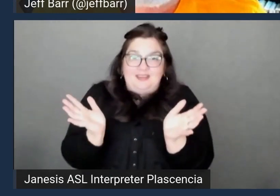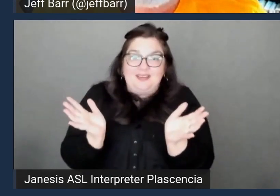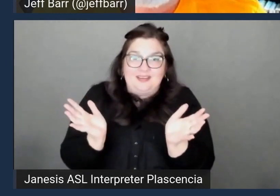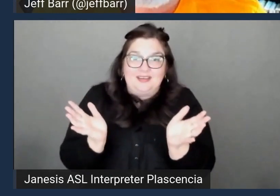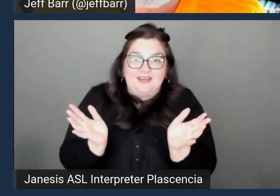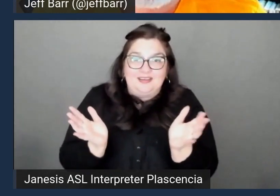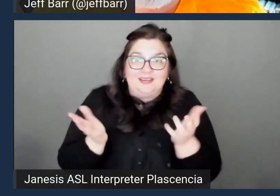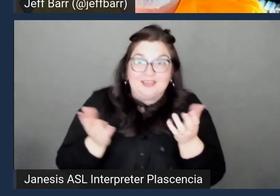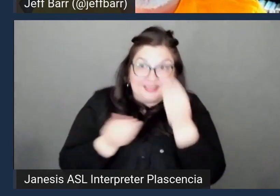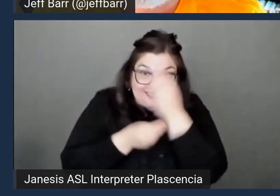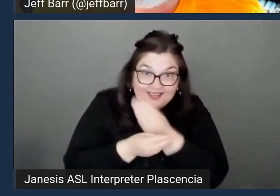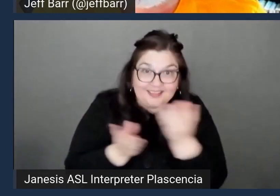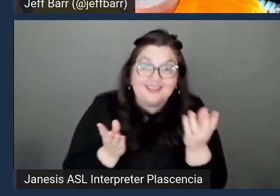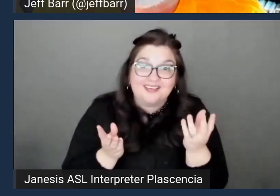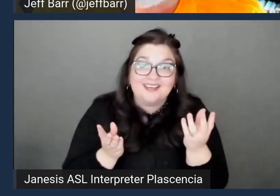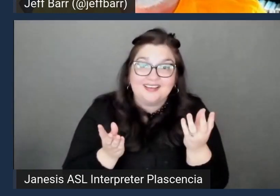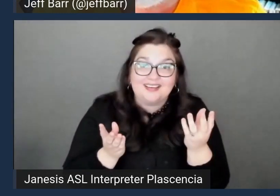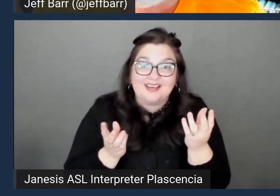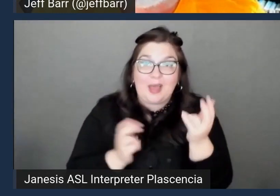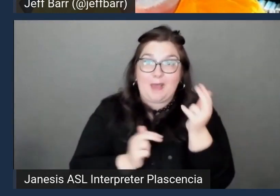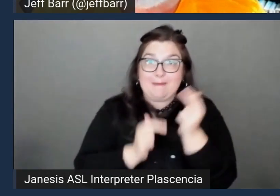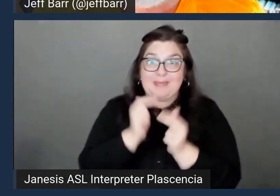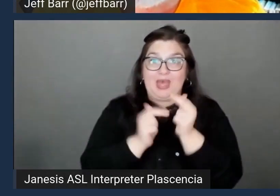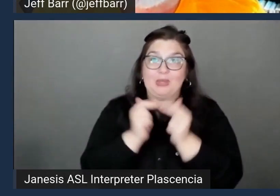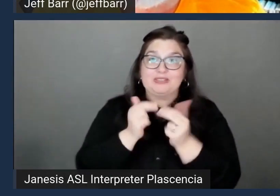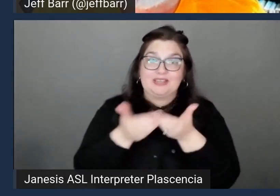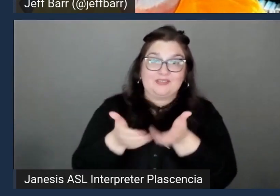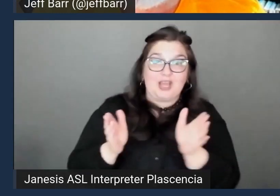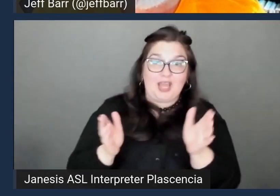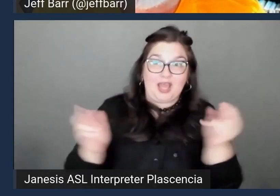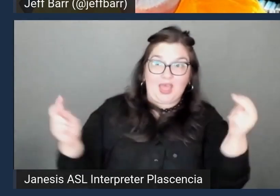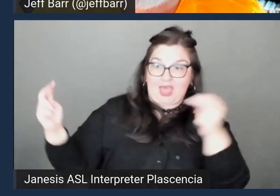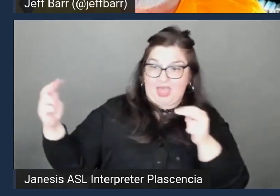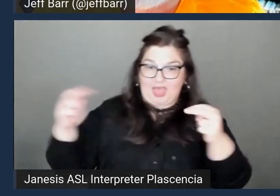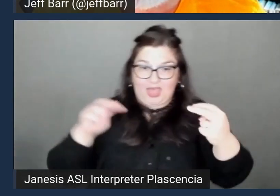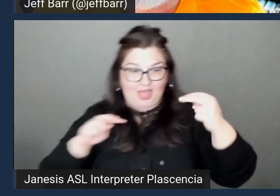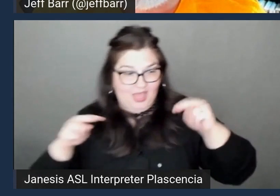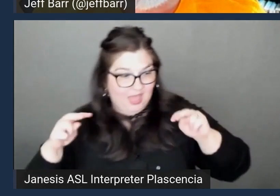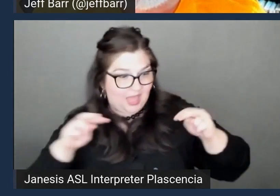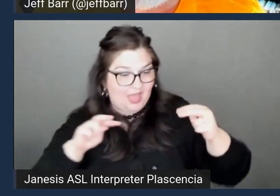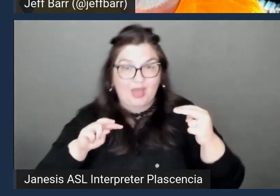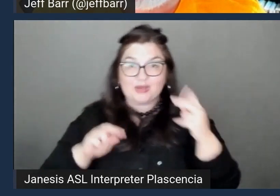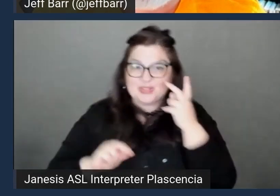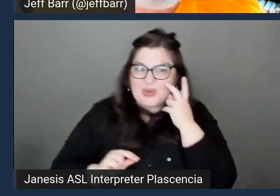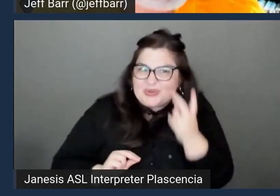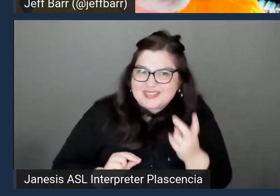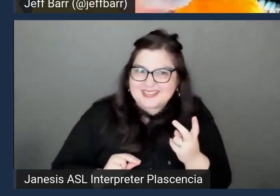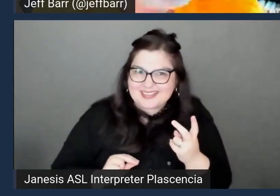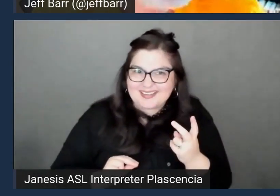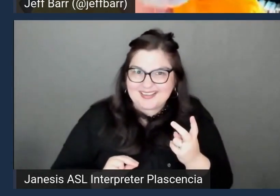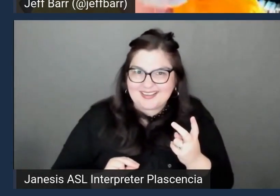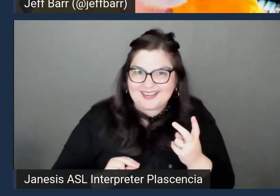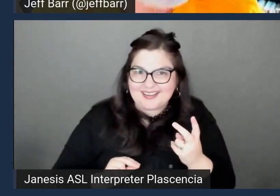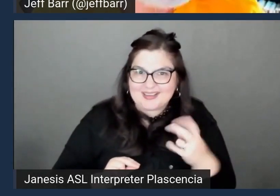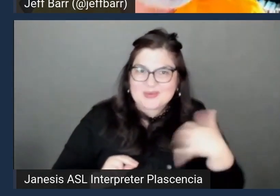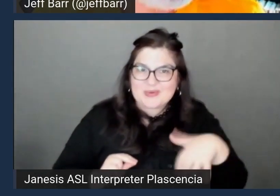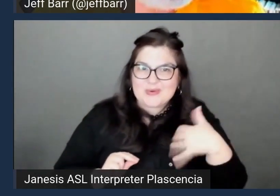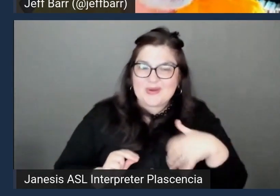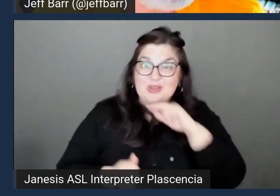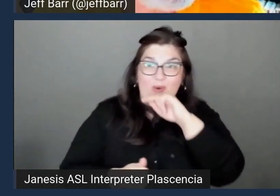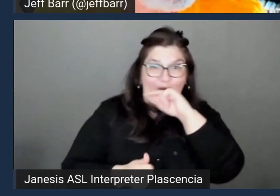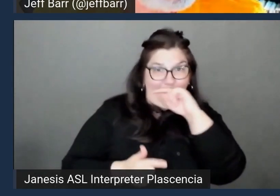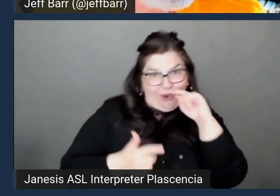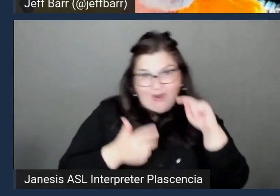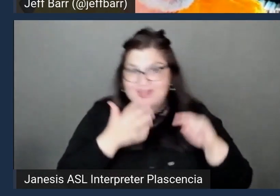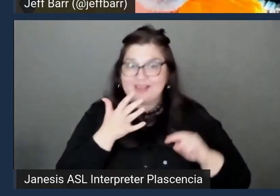And we're actually doing the building in the public. You'll see commits that are sort of intermediate commits in GitHub. And all of this stuff